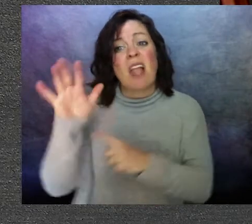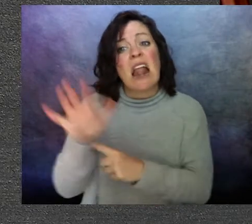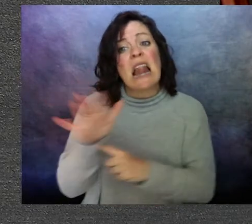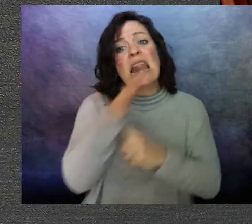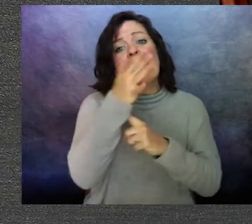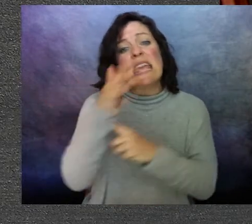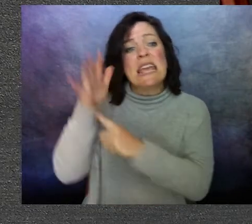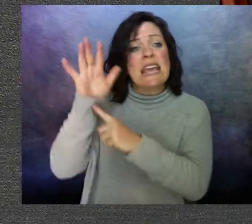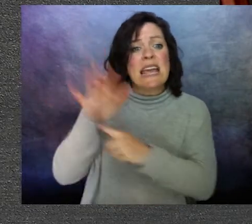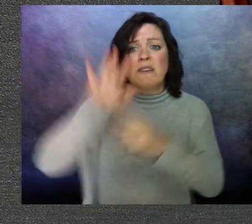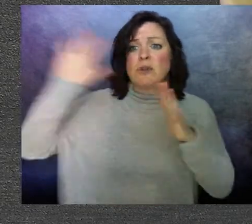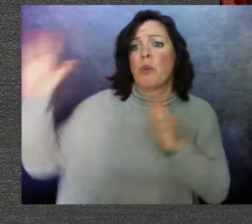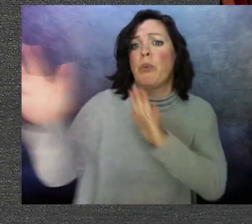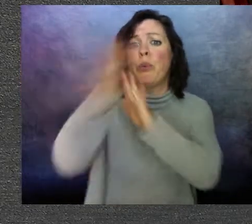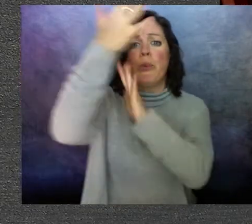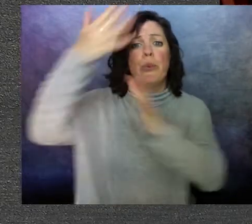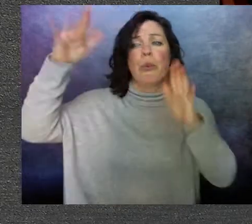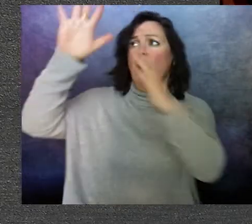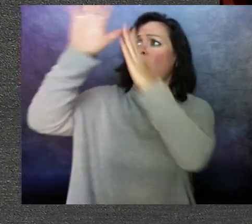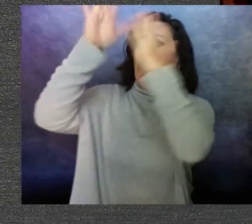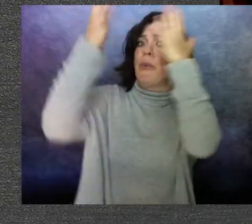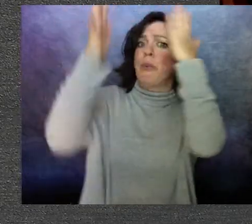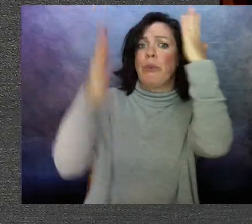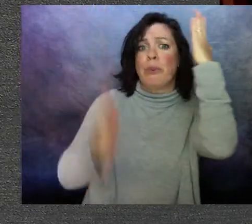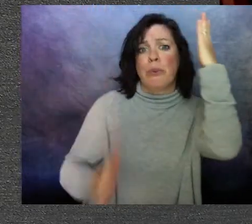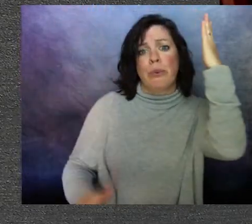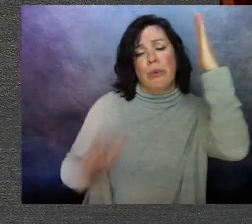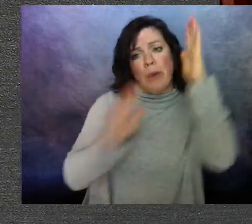Leaves are falling down, down, down.